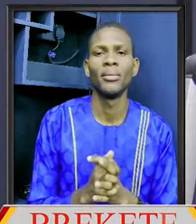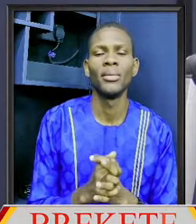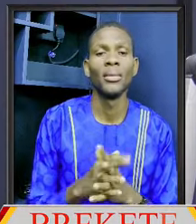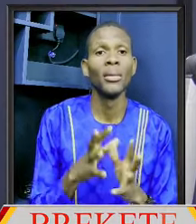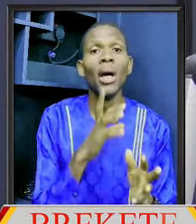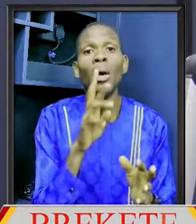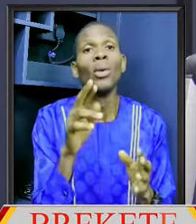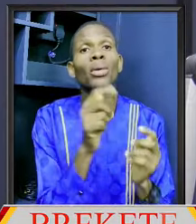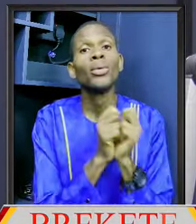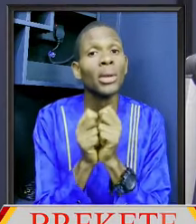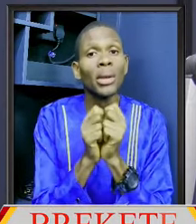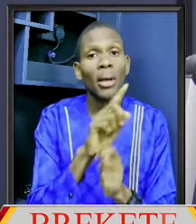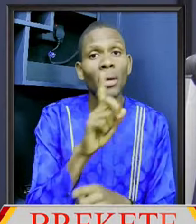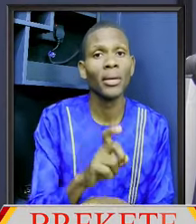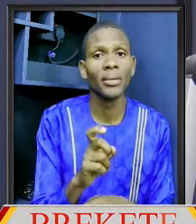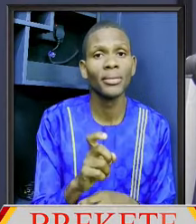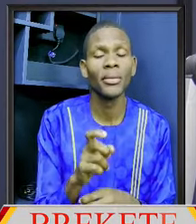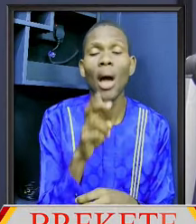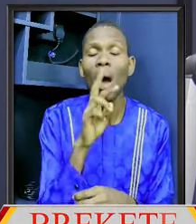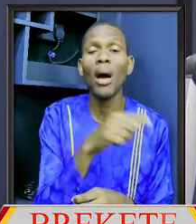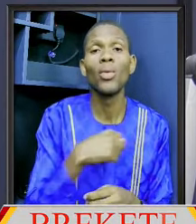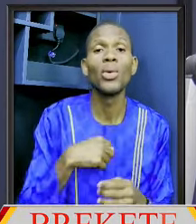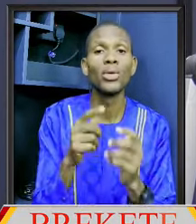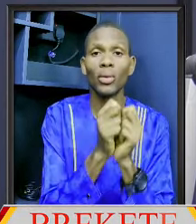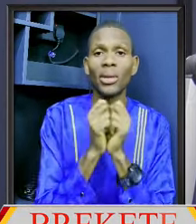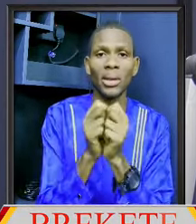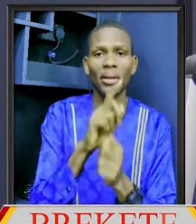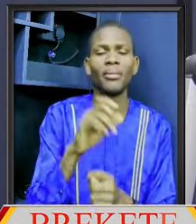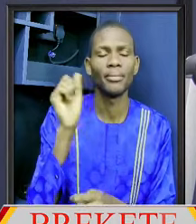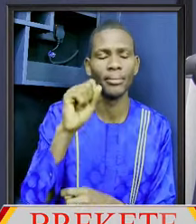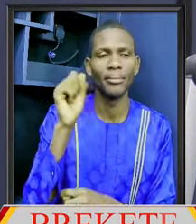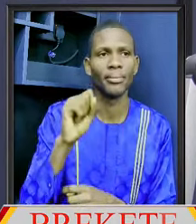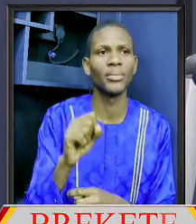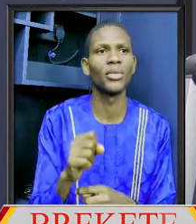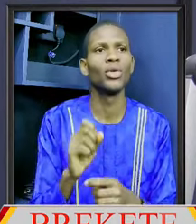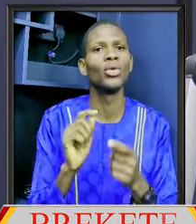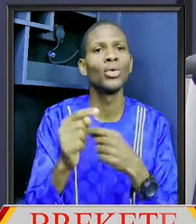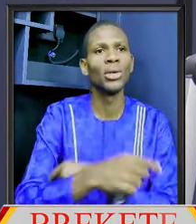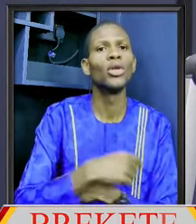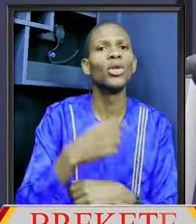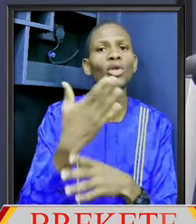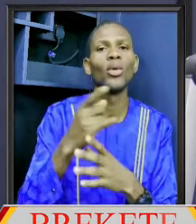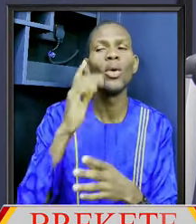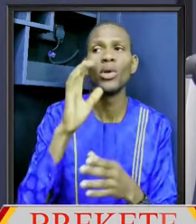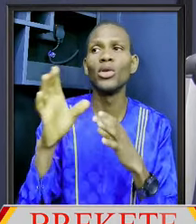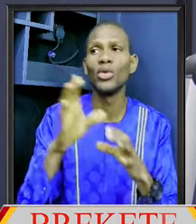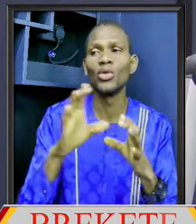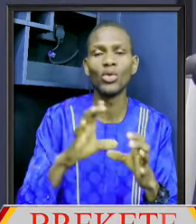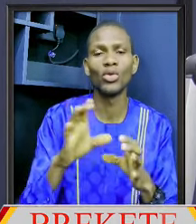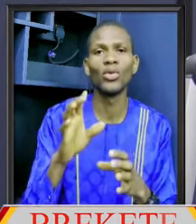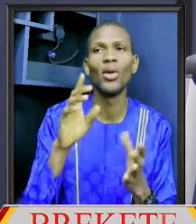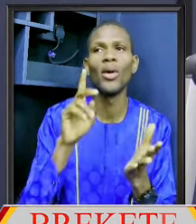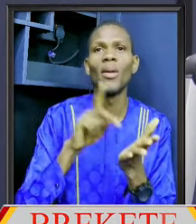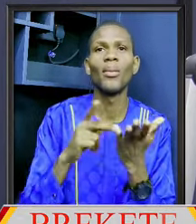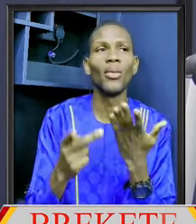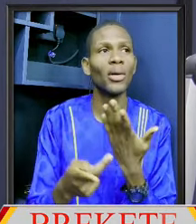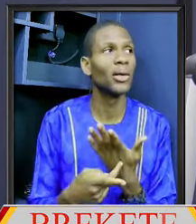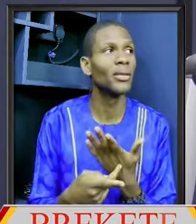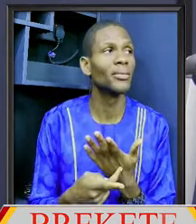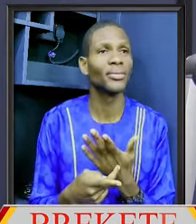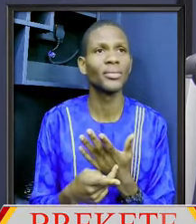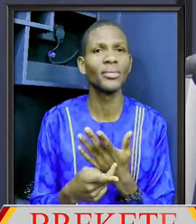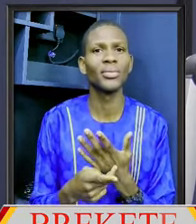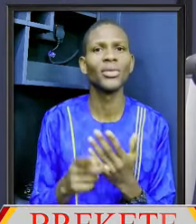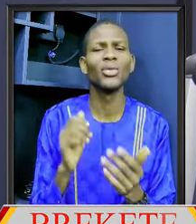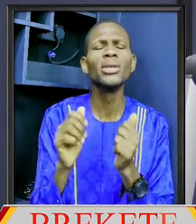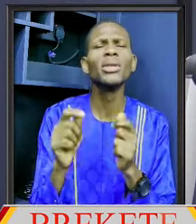Are we together? Yes, sir. Are we together? Yes, sir. Today, somebody go do program. Yeah, which day